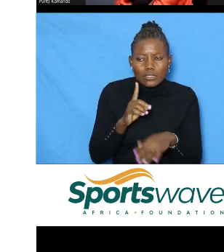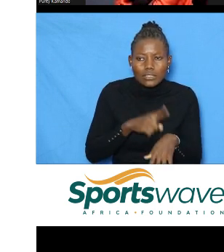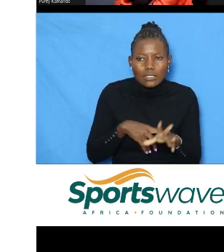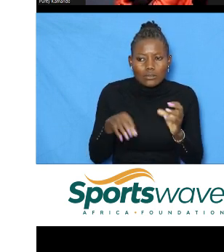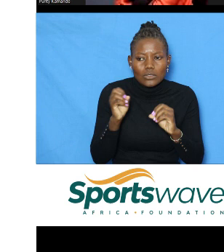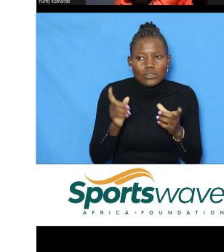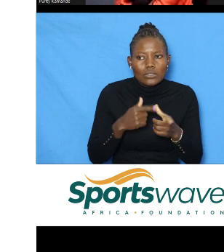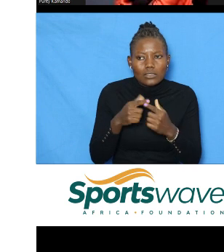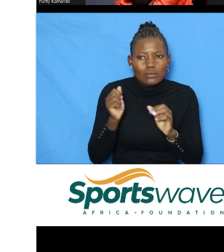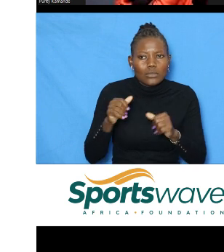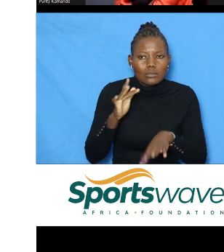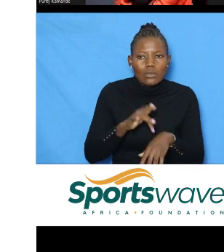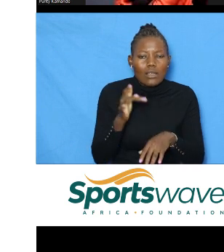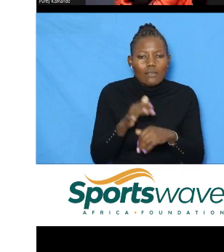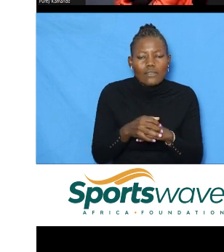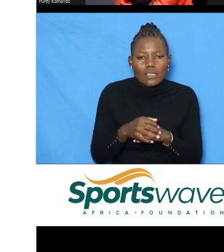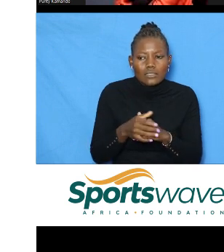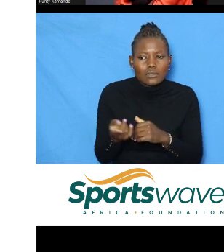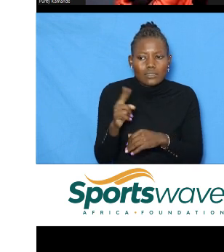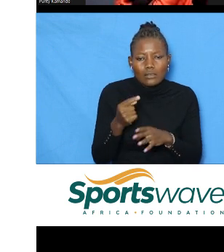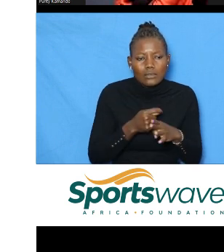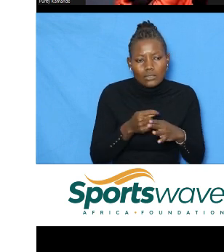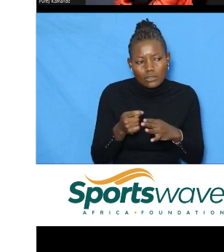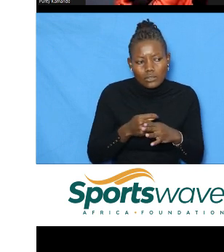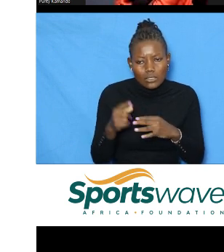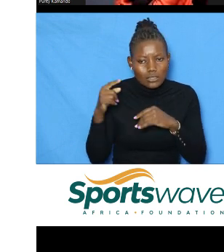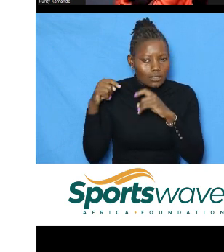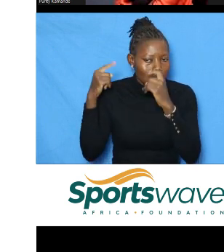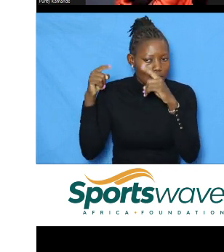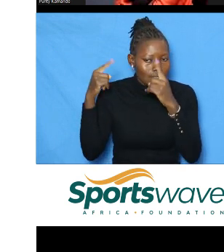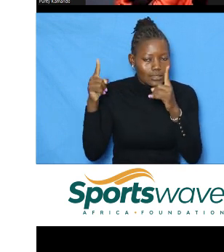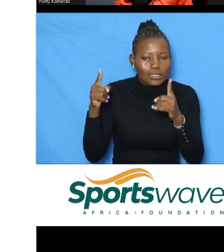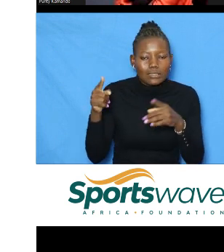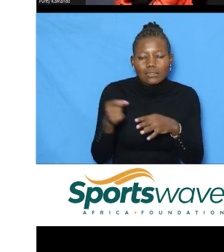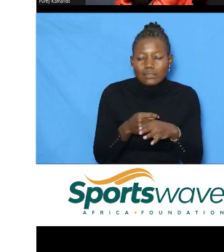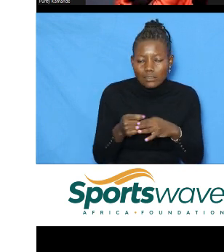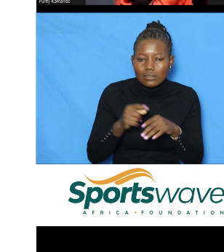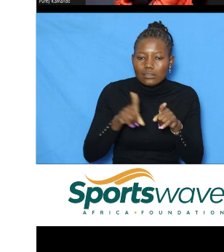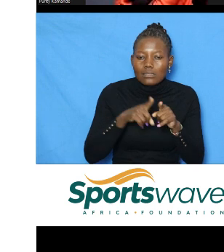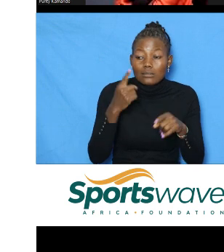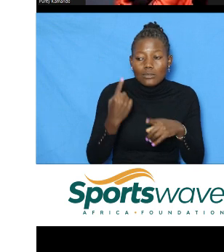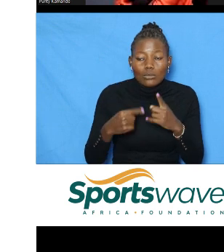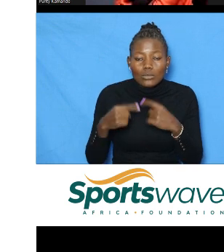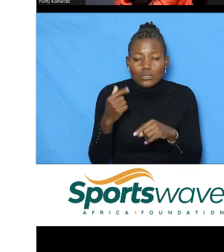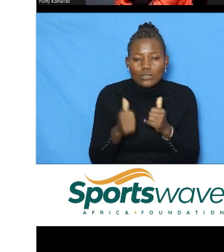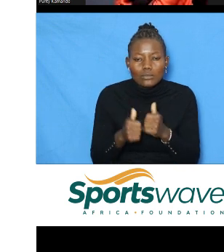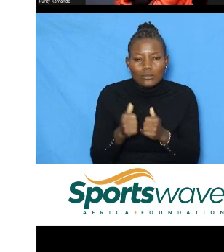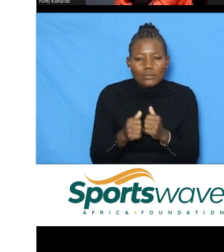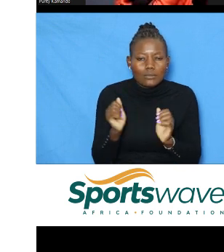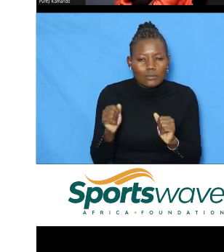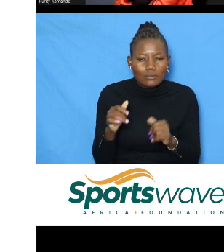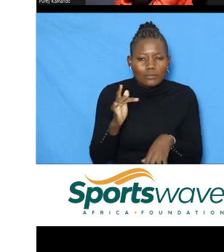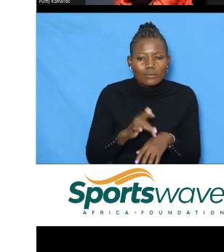definitely affect coming on training, successive training sessions, successive competitions, which might